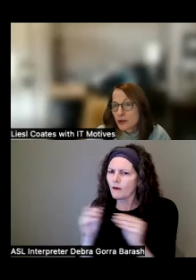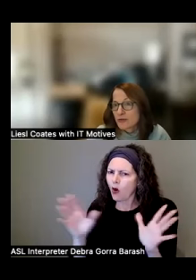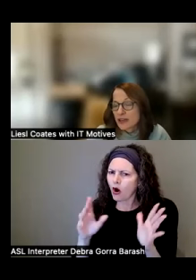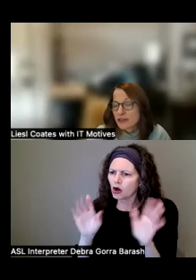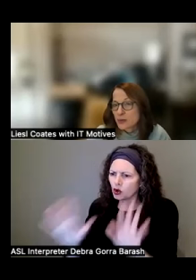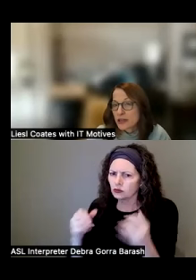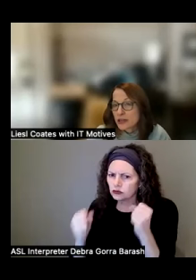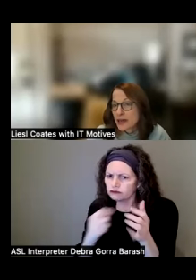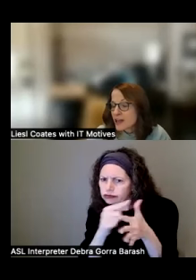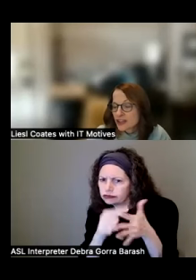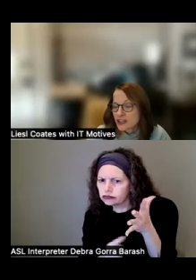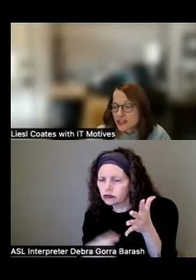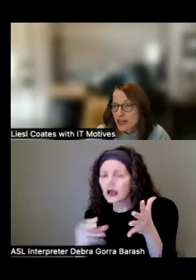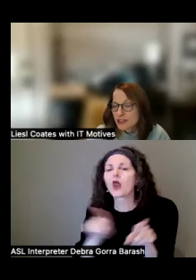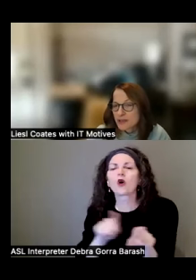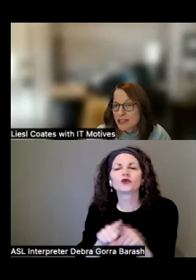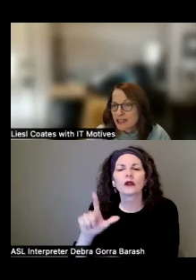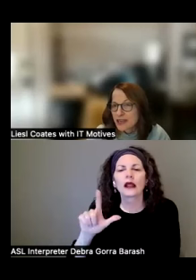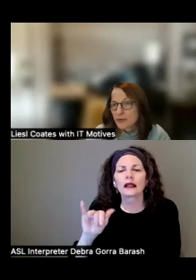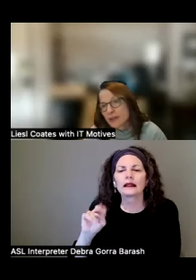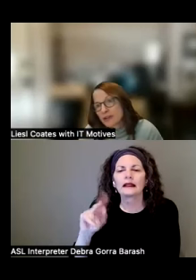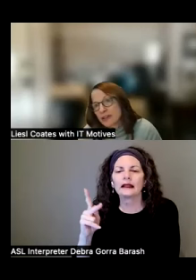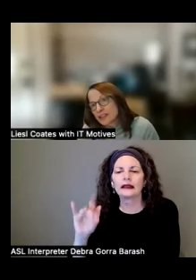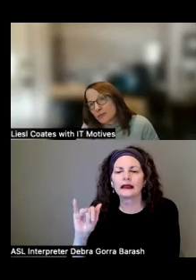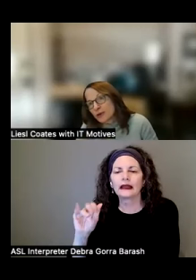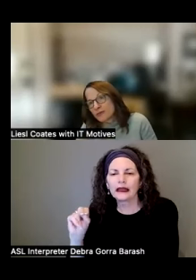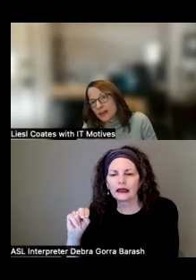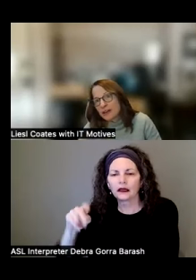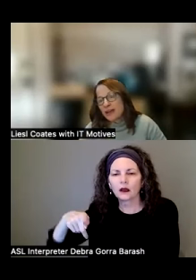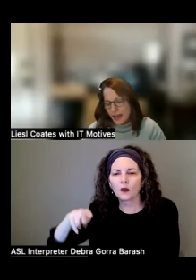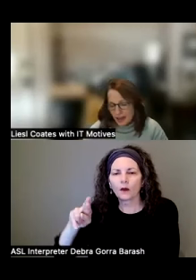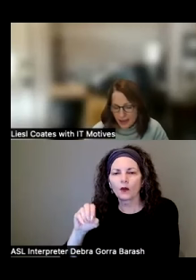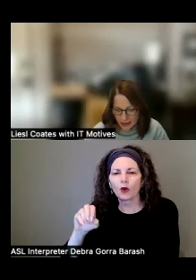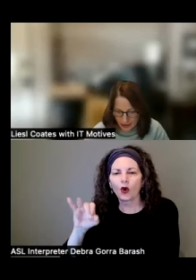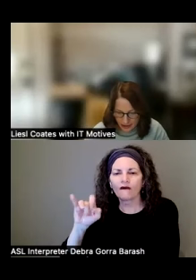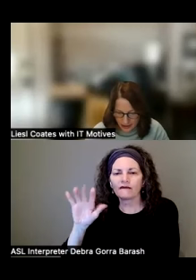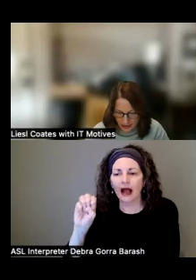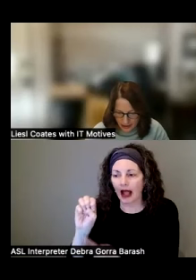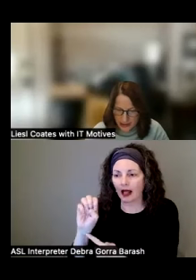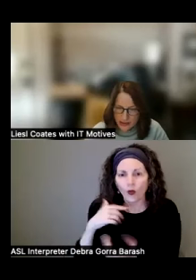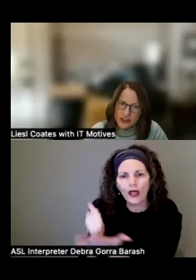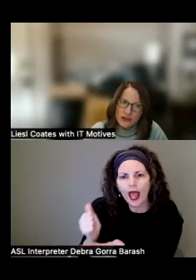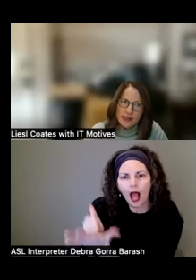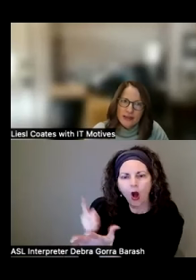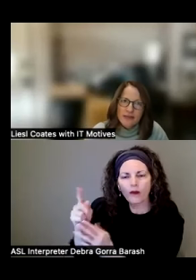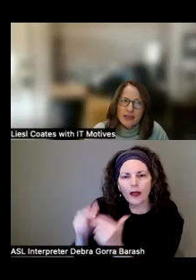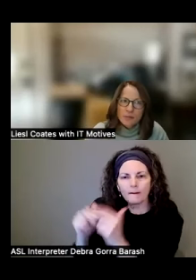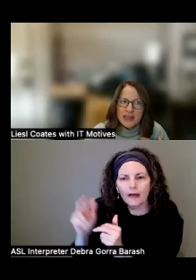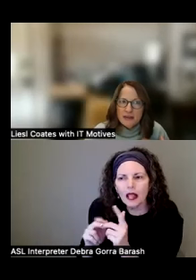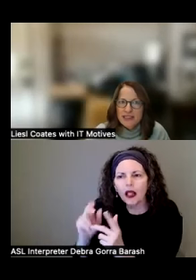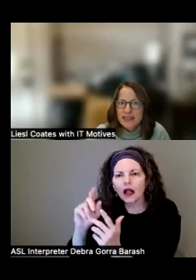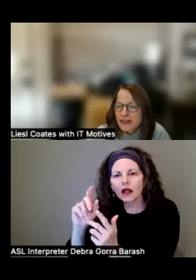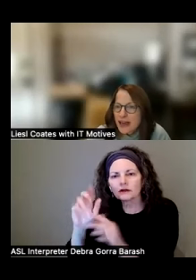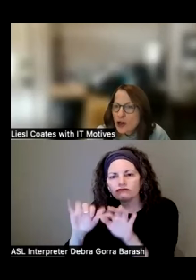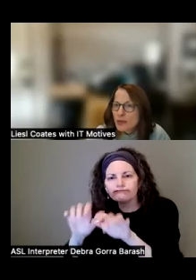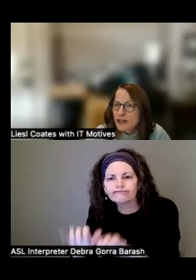LinkedIn profiles. I actually just helped somebody today with their LinkedIn profile. and to kind of make